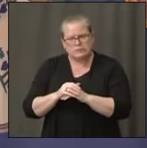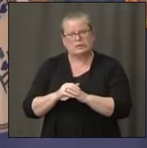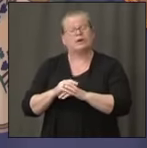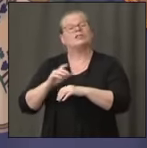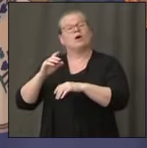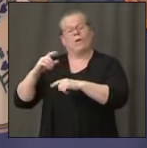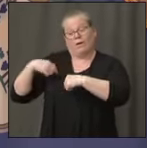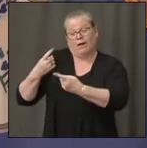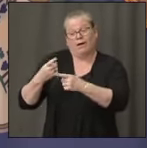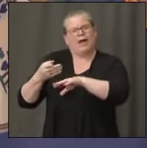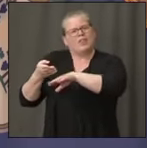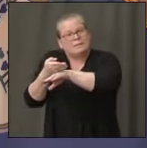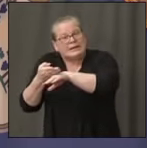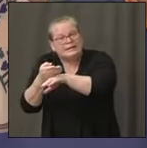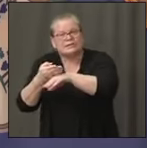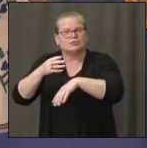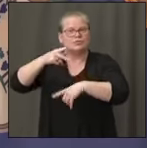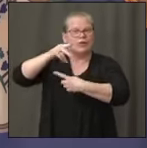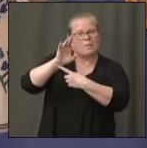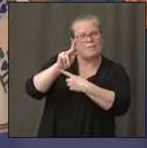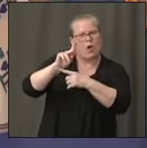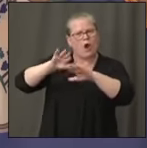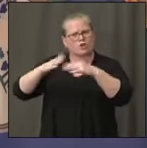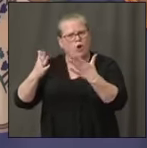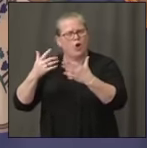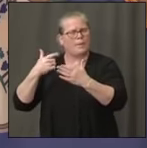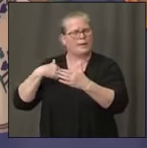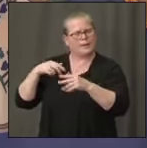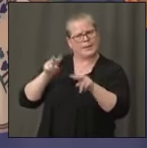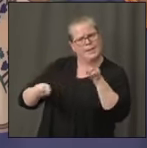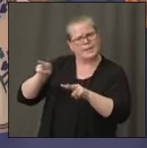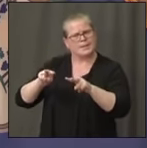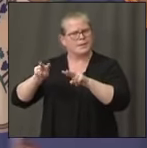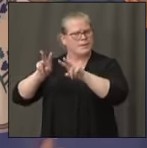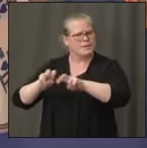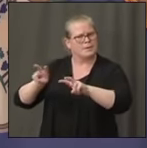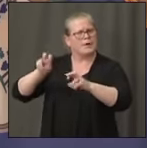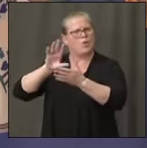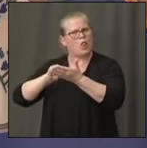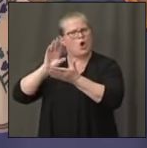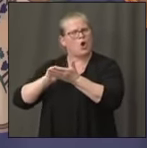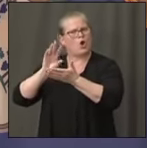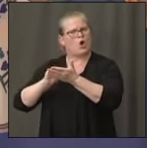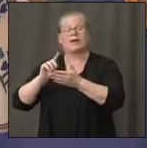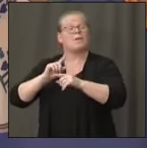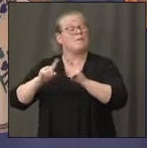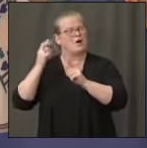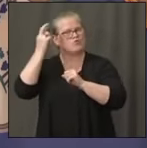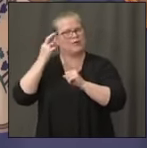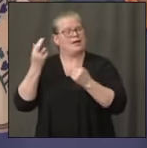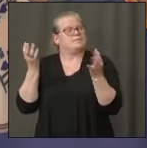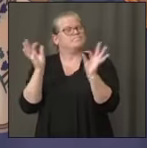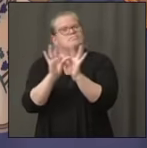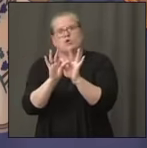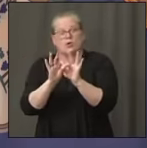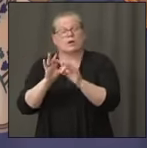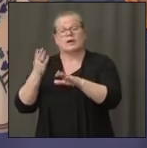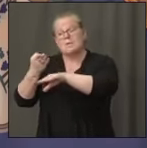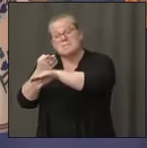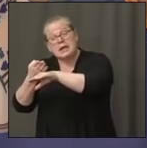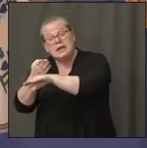little bit. But more importantly, keep your social group 15 feet from other people. That's the way it's working on the beaches.